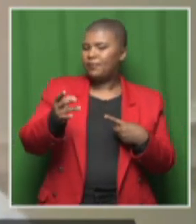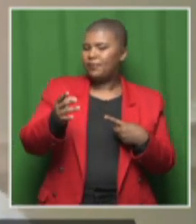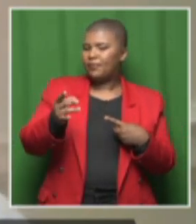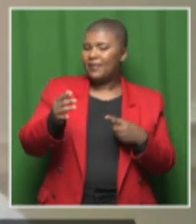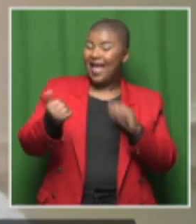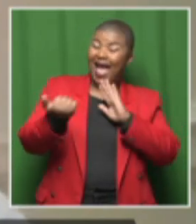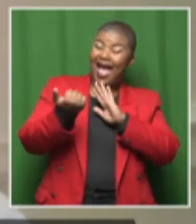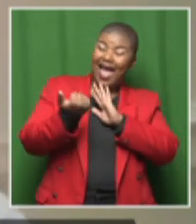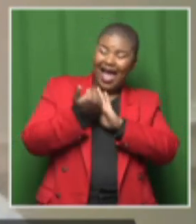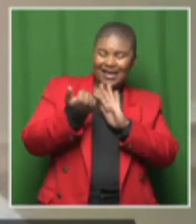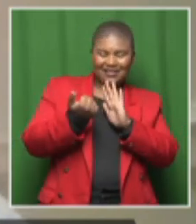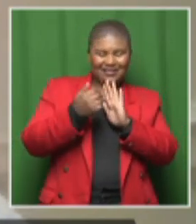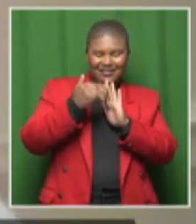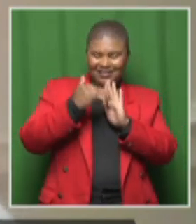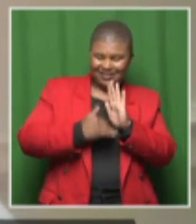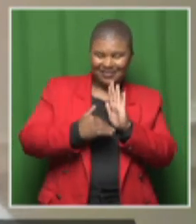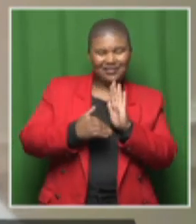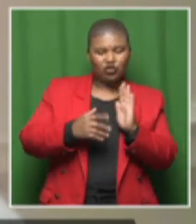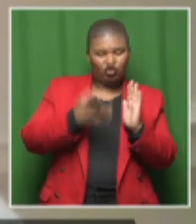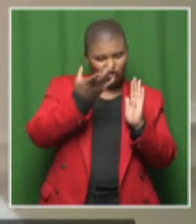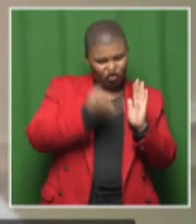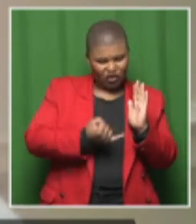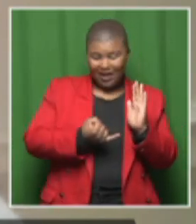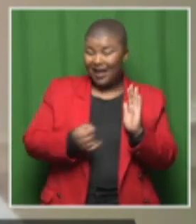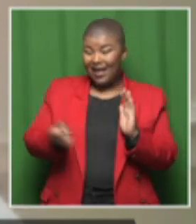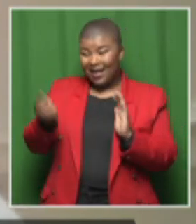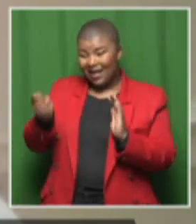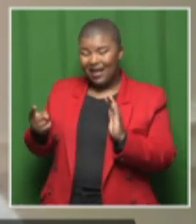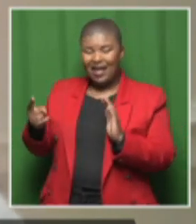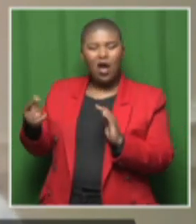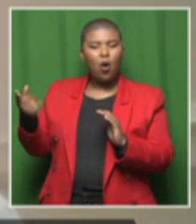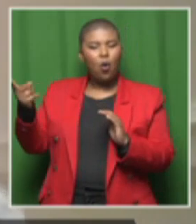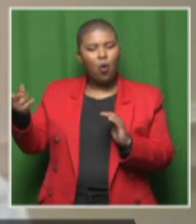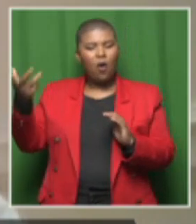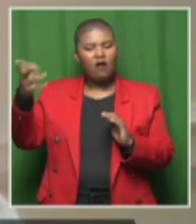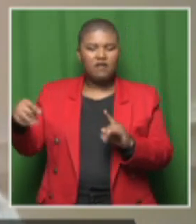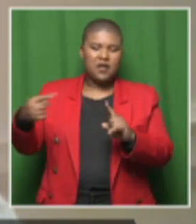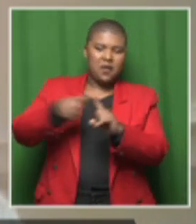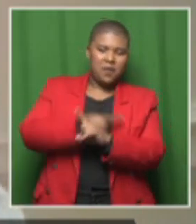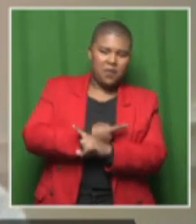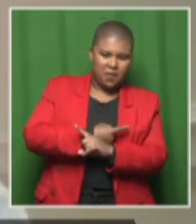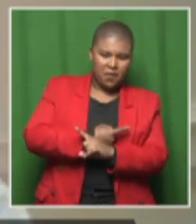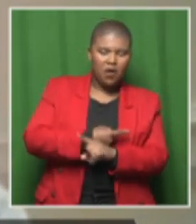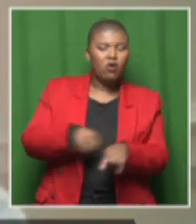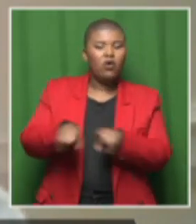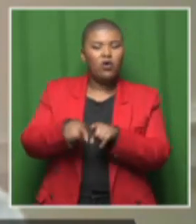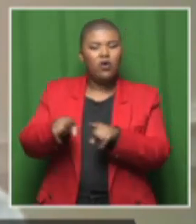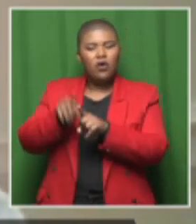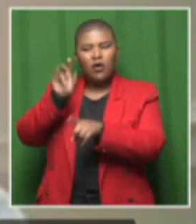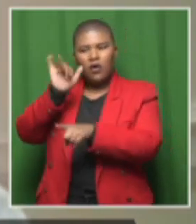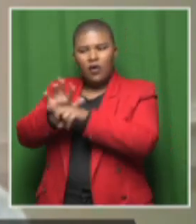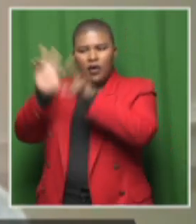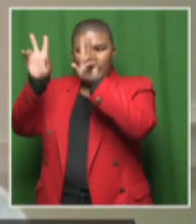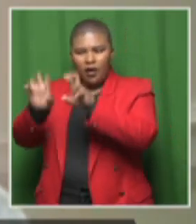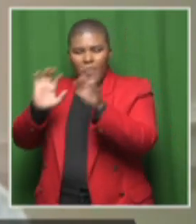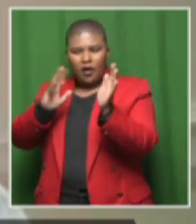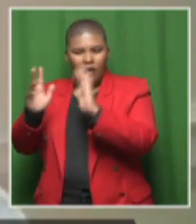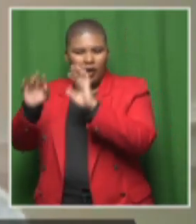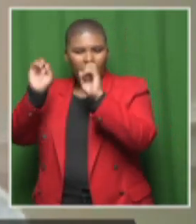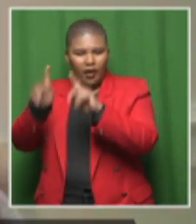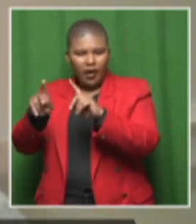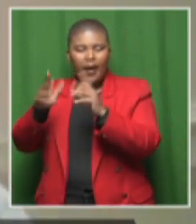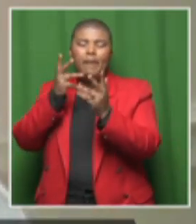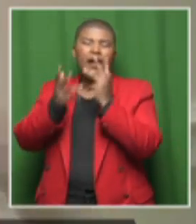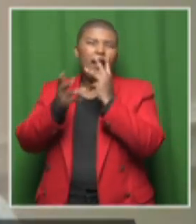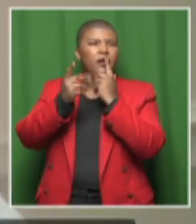act that he would have taken that could have prejudiced Eskom. And the prejudice